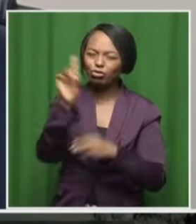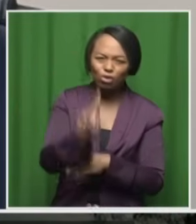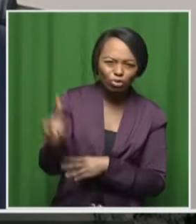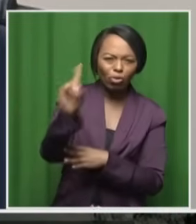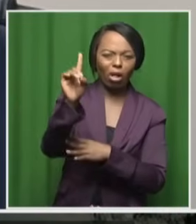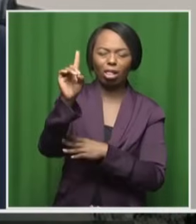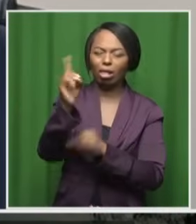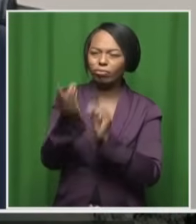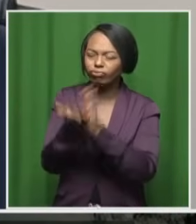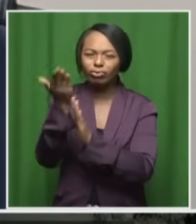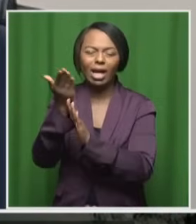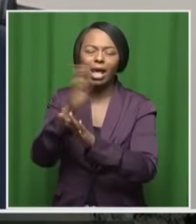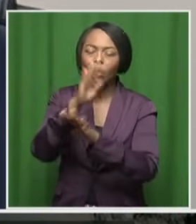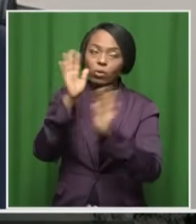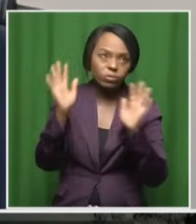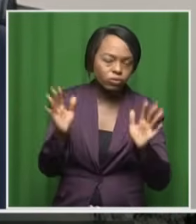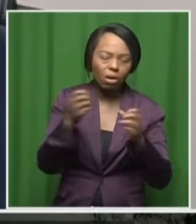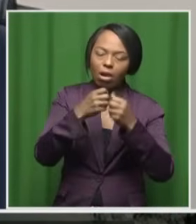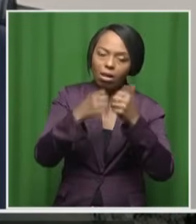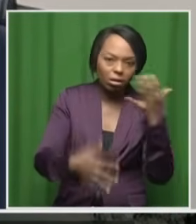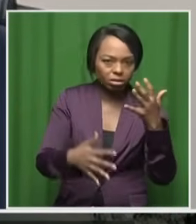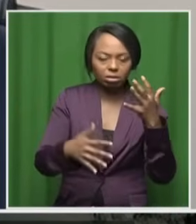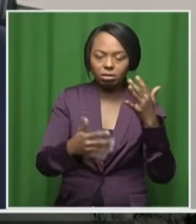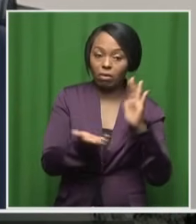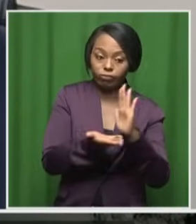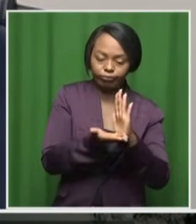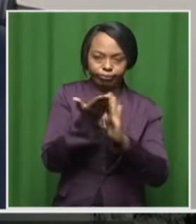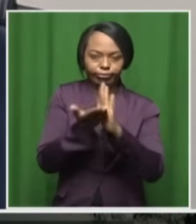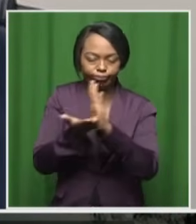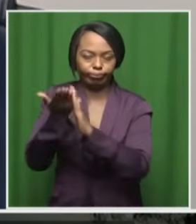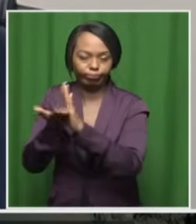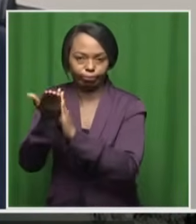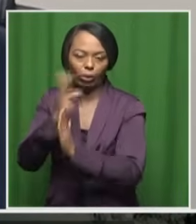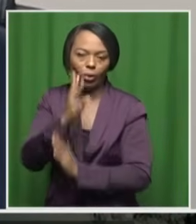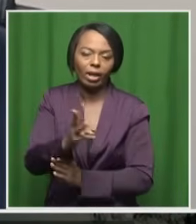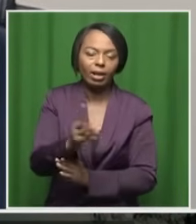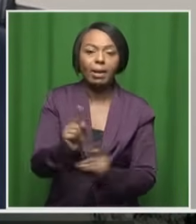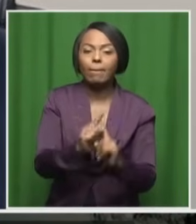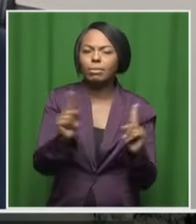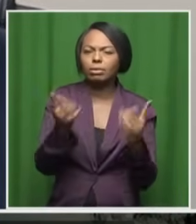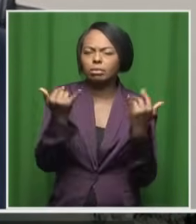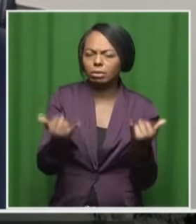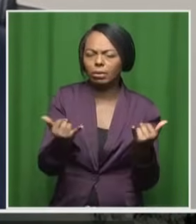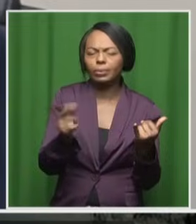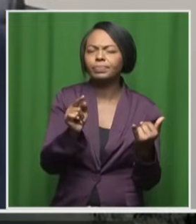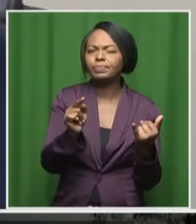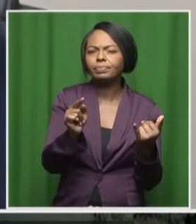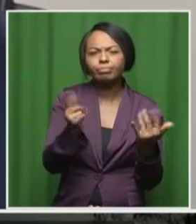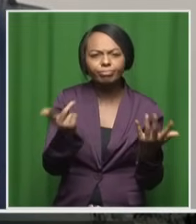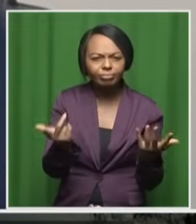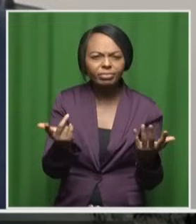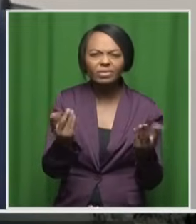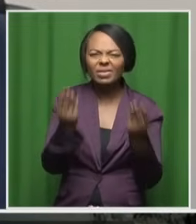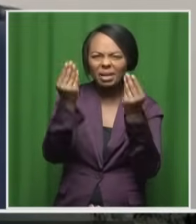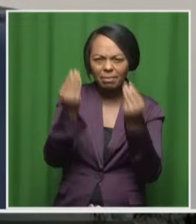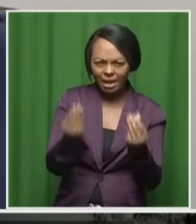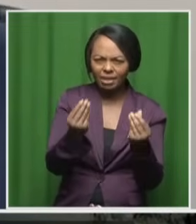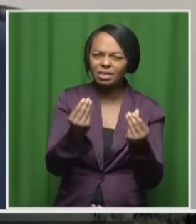to the load share, you name it, it all goes up. But we've seen the price of